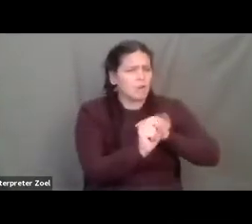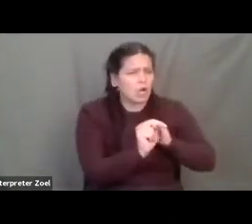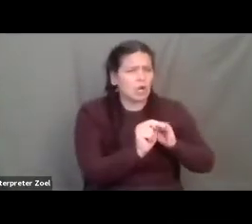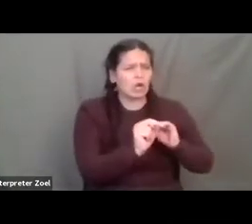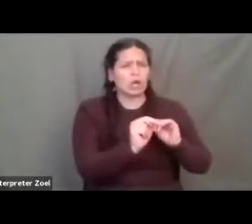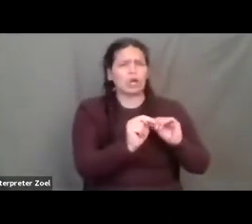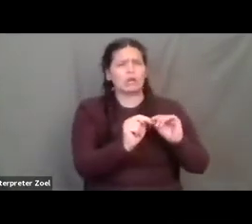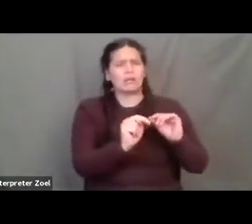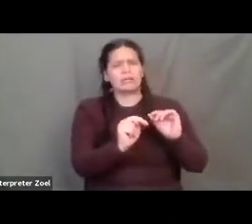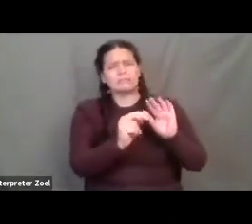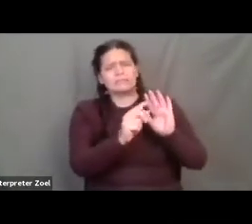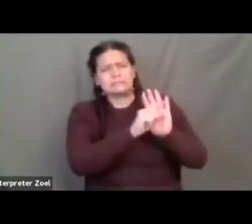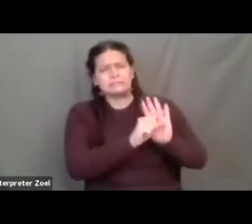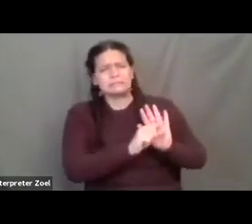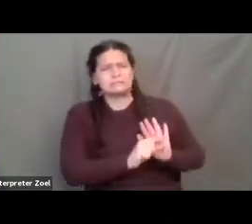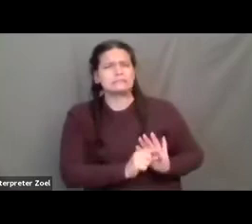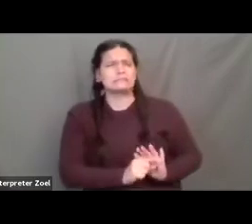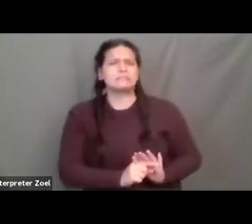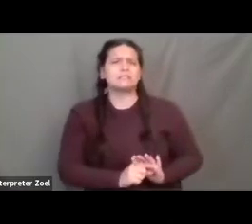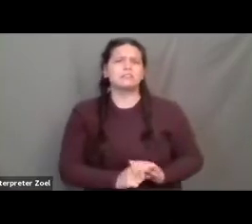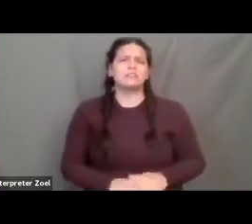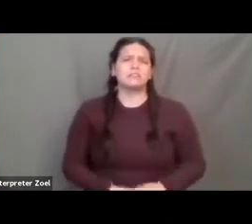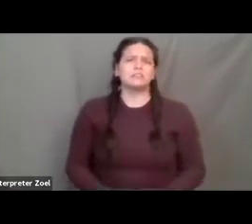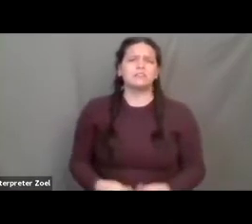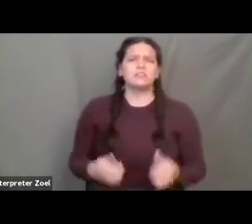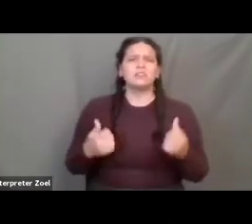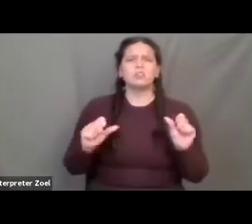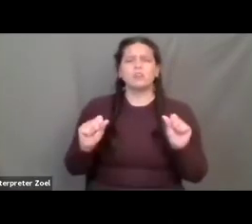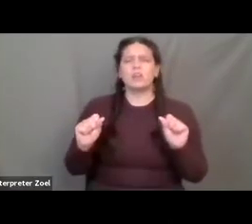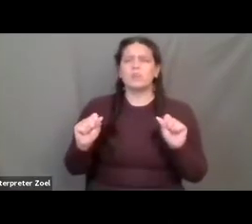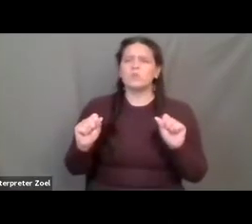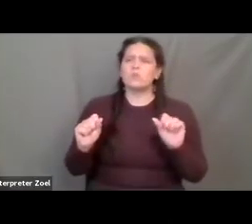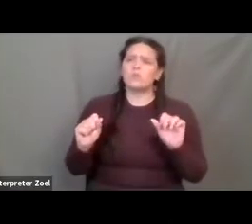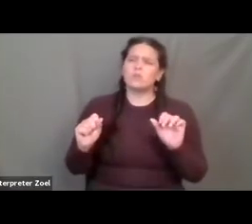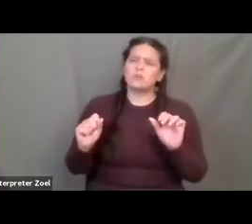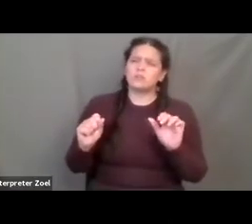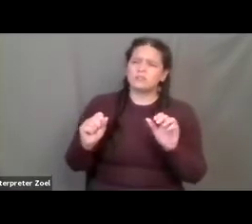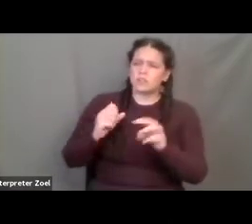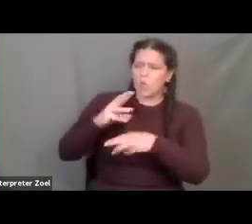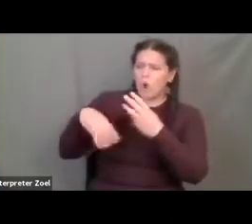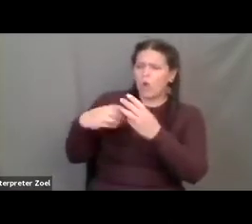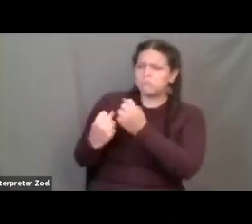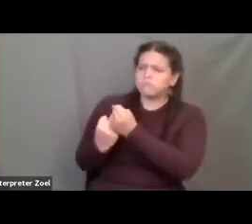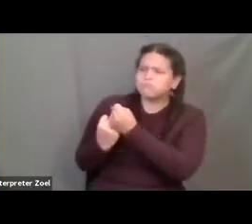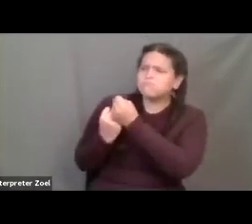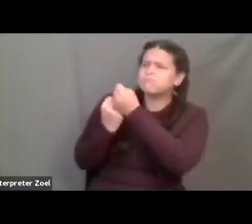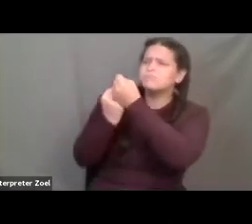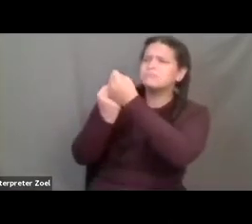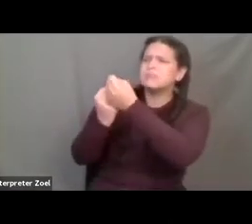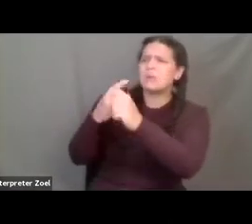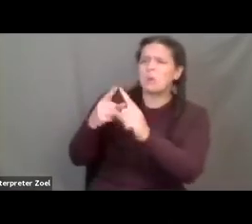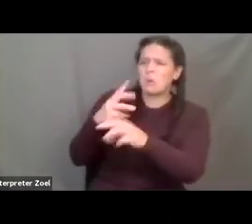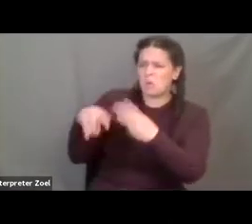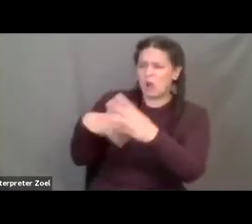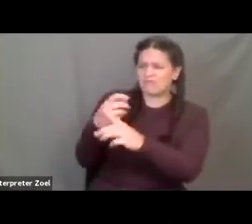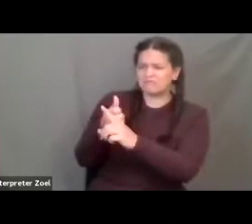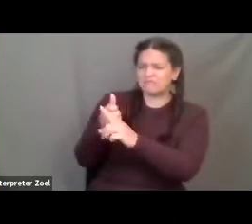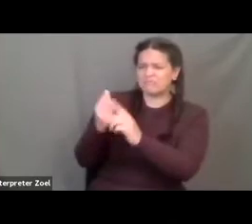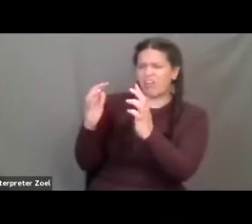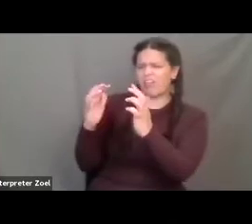to hold on this dying world. Just too young. We're